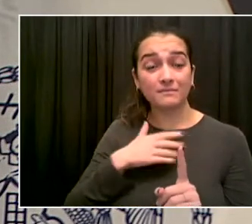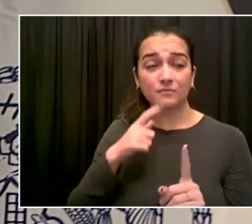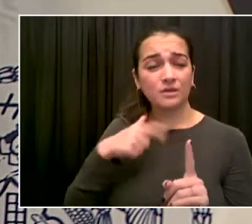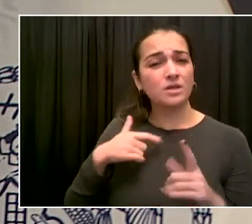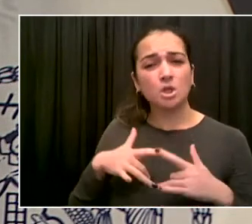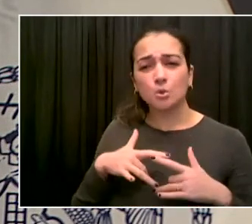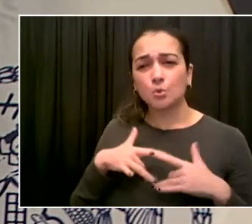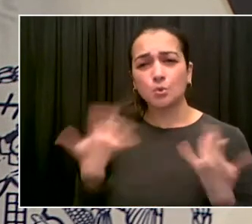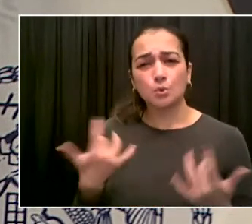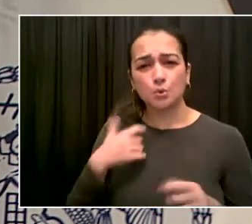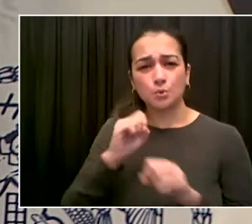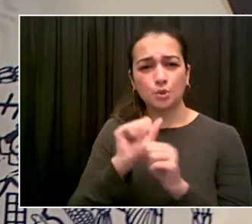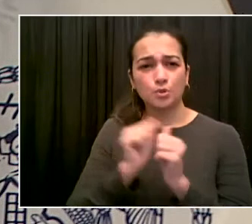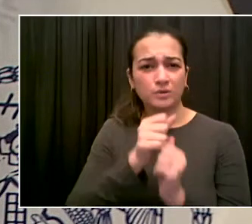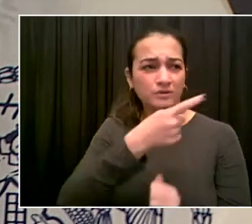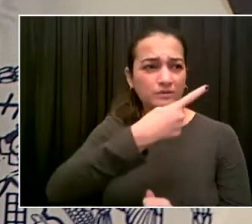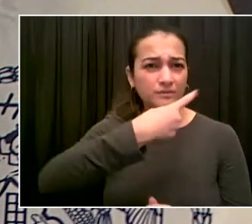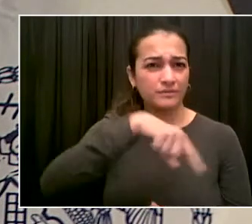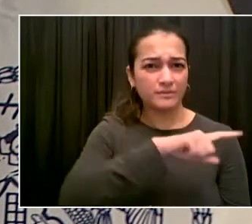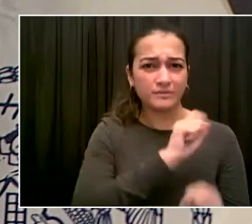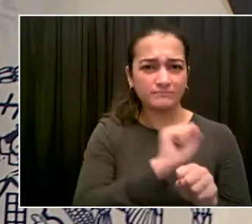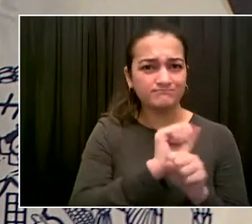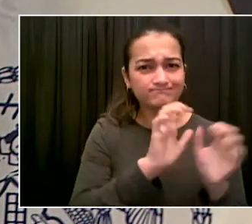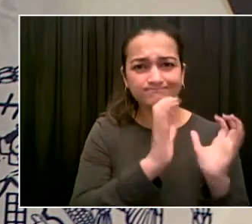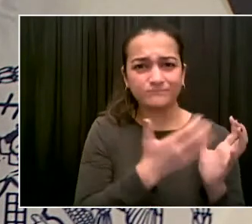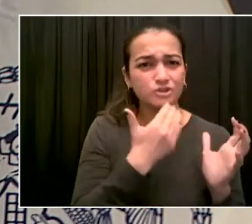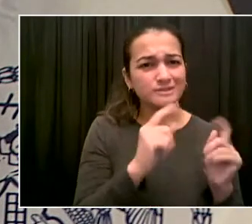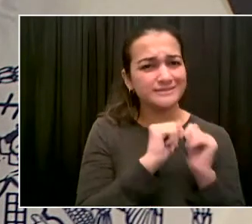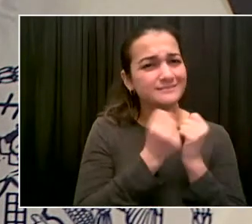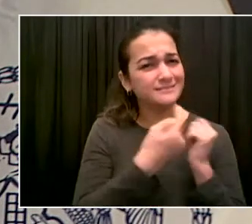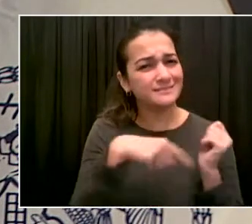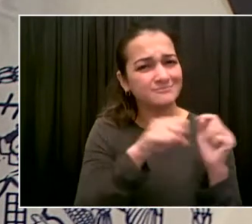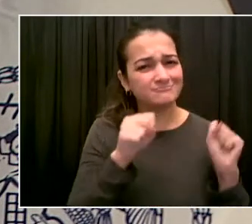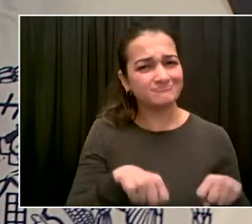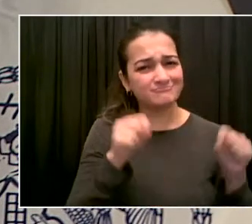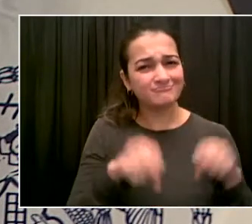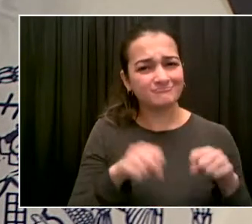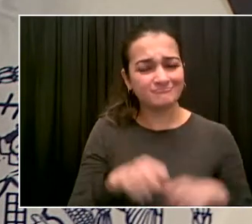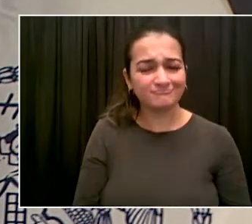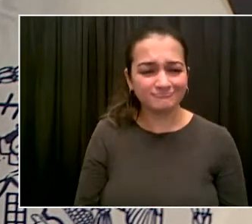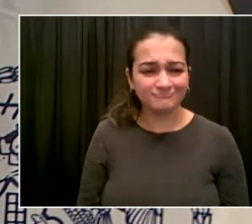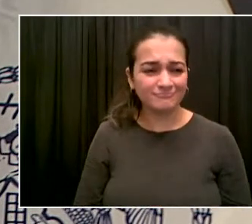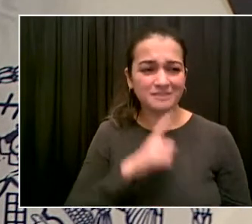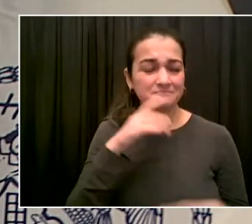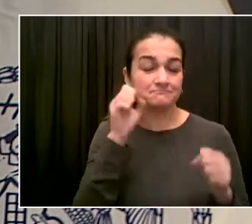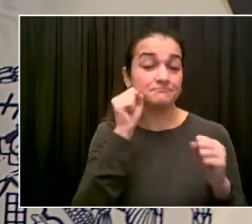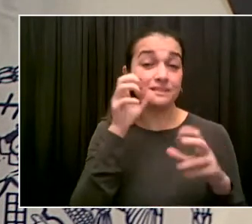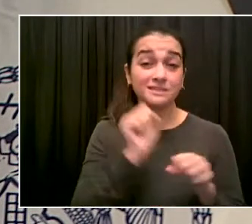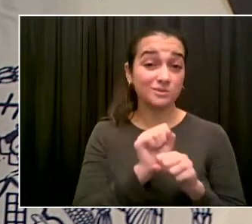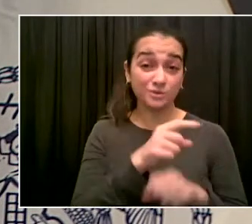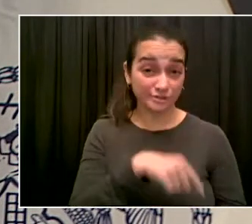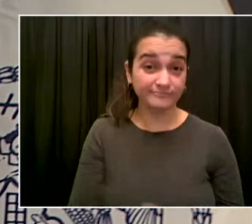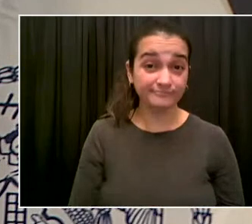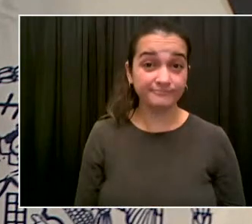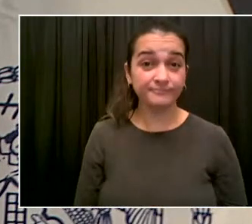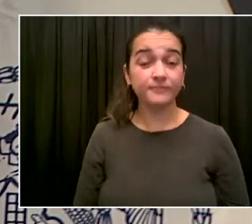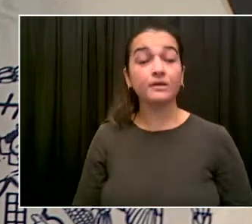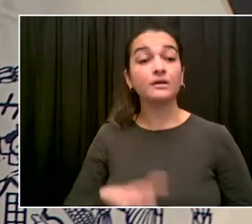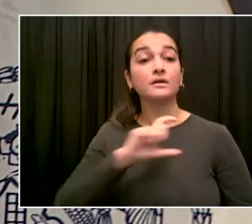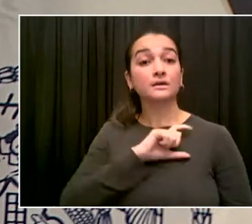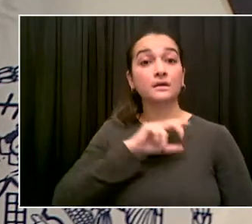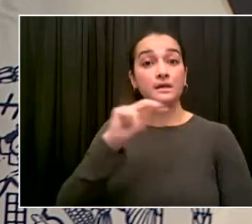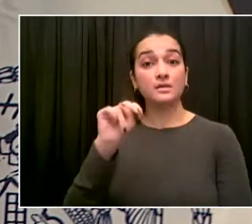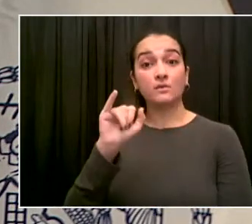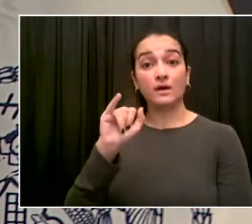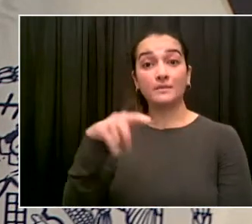And nowadays, more than ever before in history, the NYPD, using a lot of different tools, including